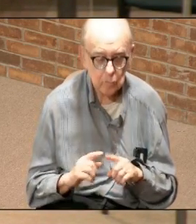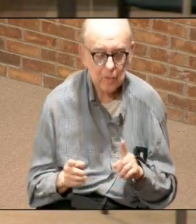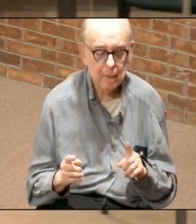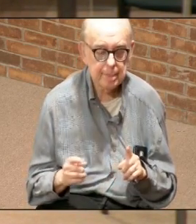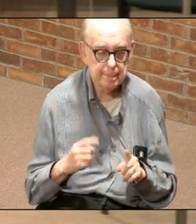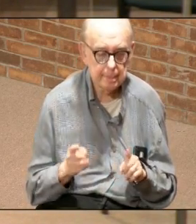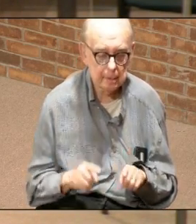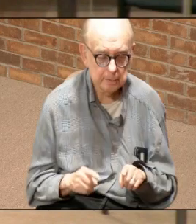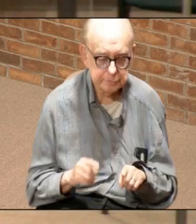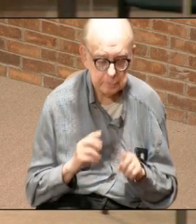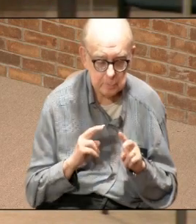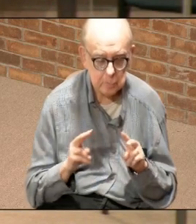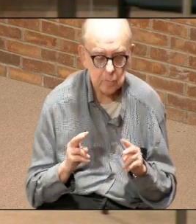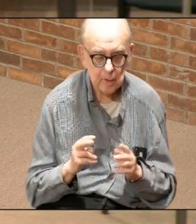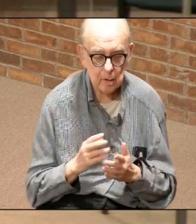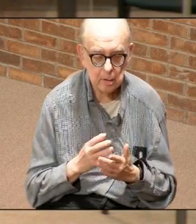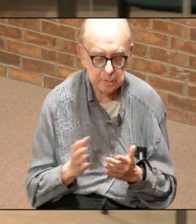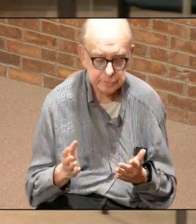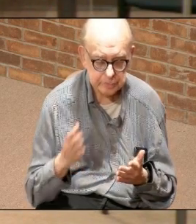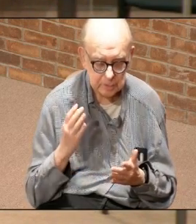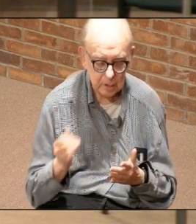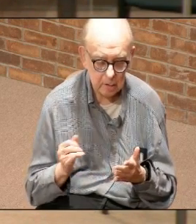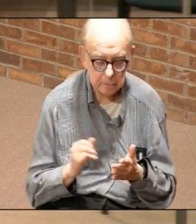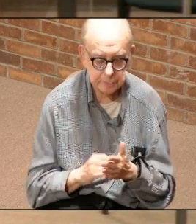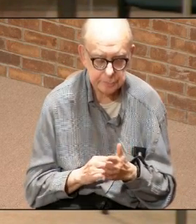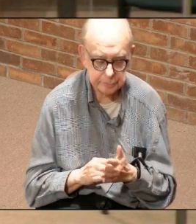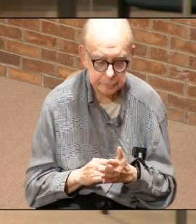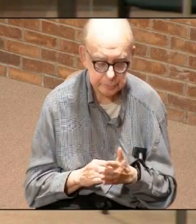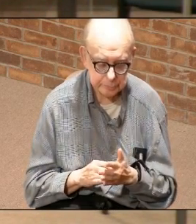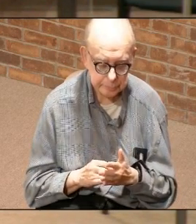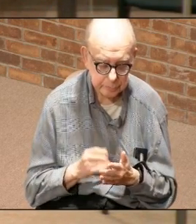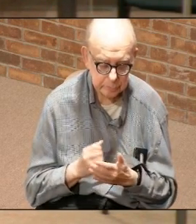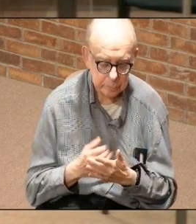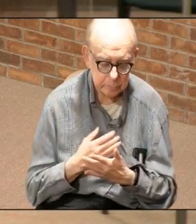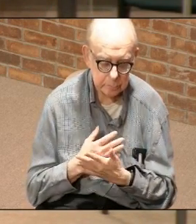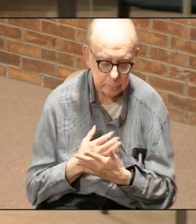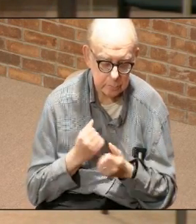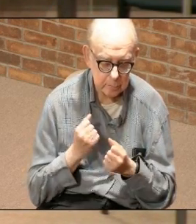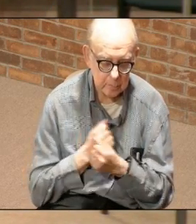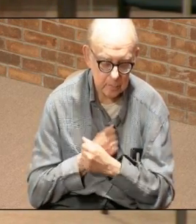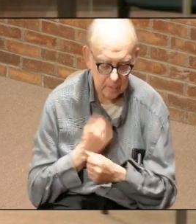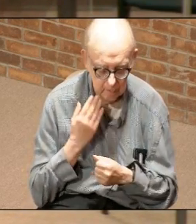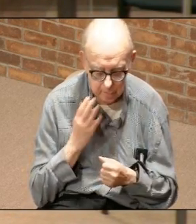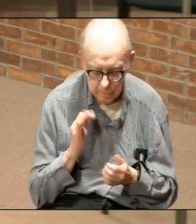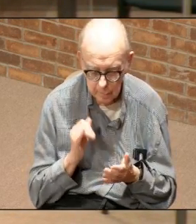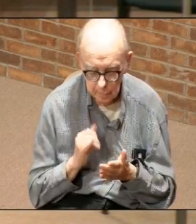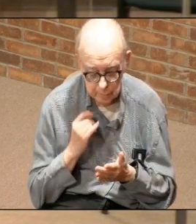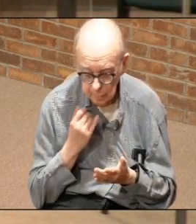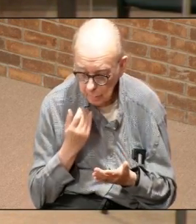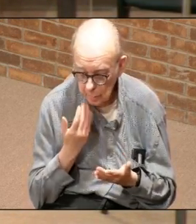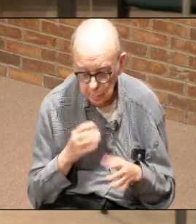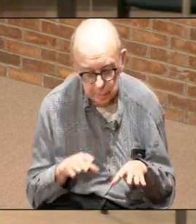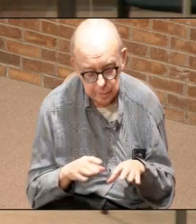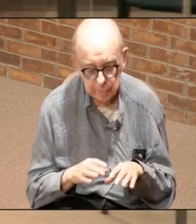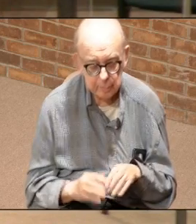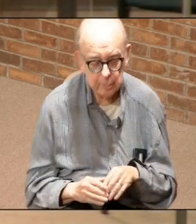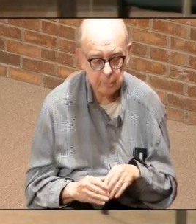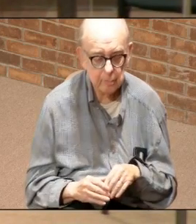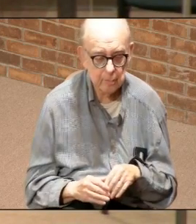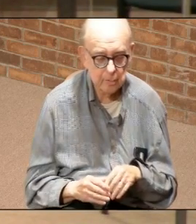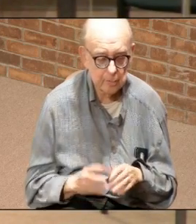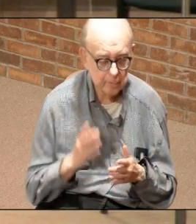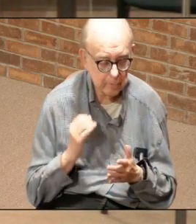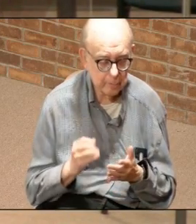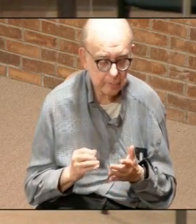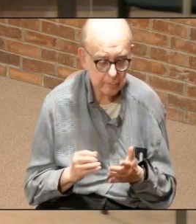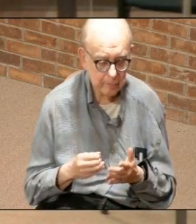But when you're seeing someone experiencing that, and someone that you love experiencing that, you don't know what to do. And you're going through